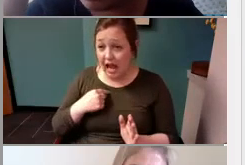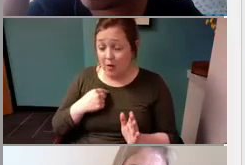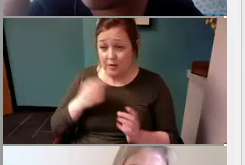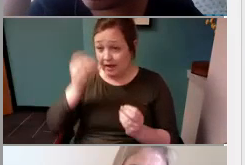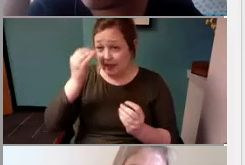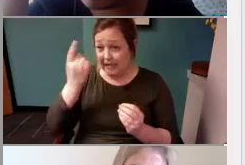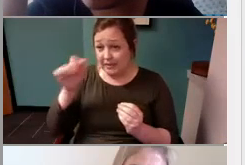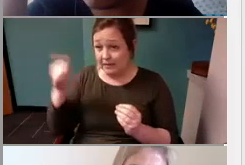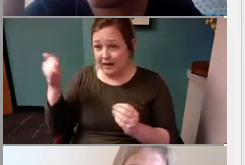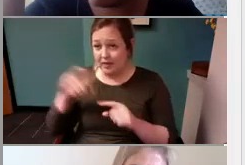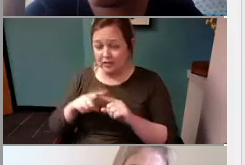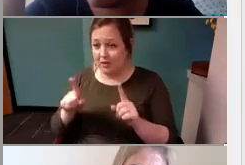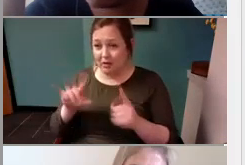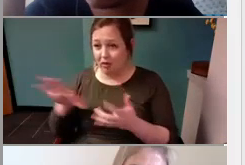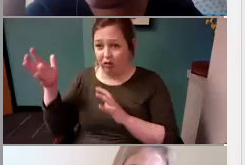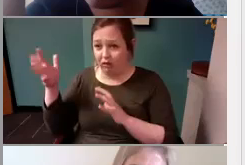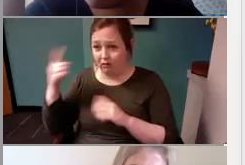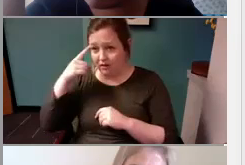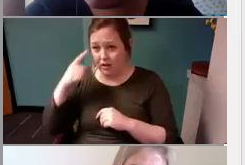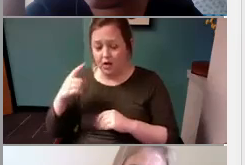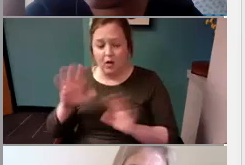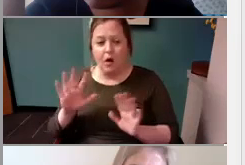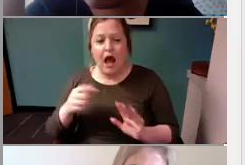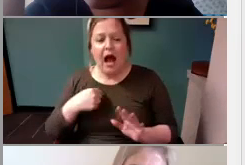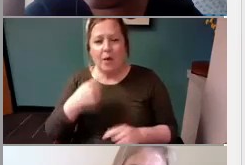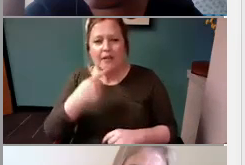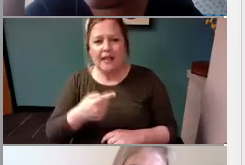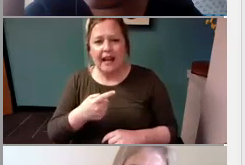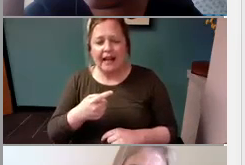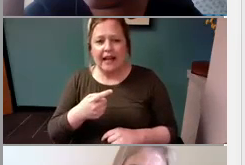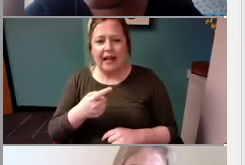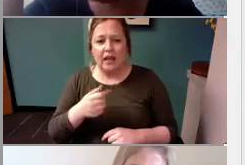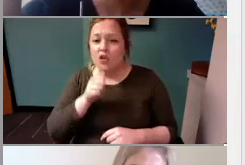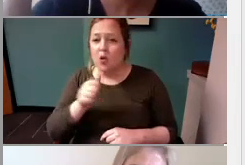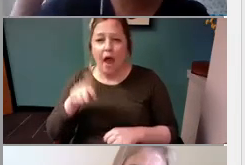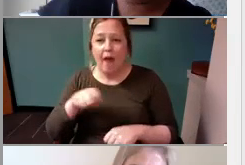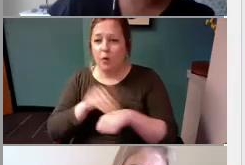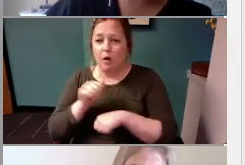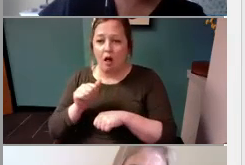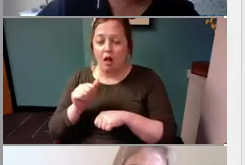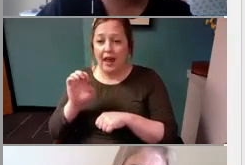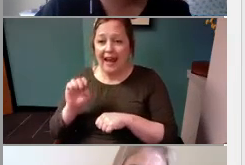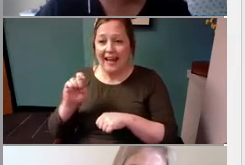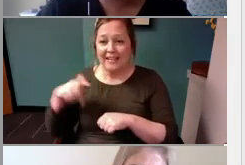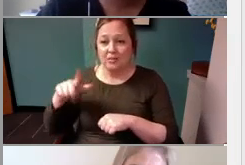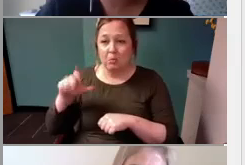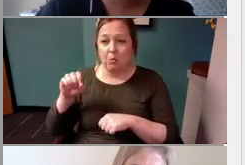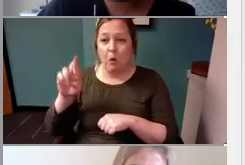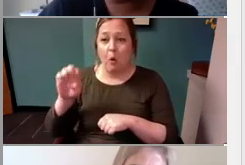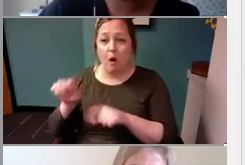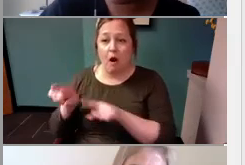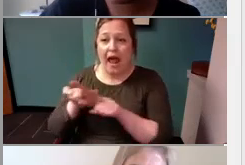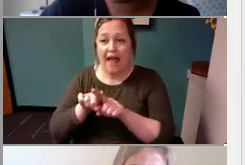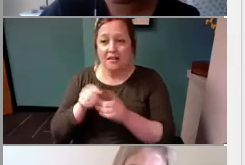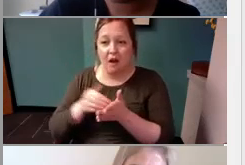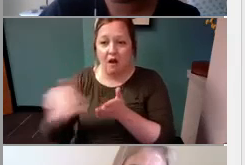Oh, I was saying that you don't have to call explore as often because you're not Yes. You only ever traverse